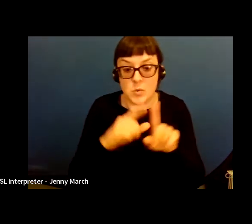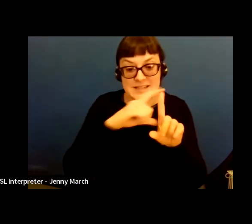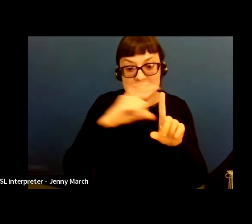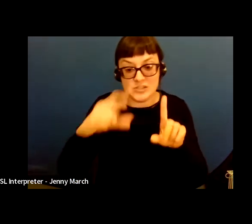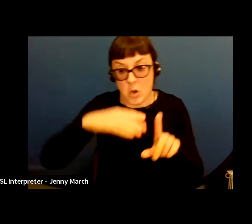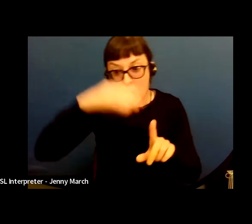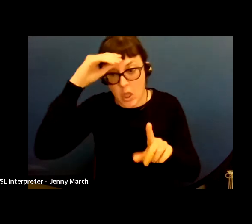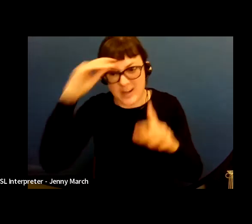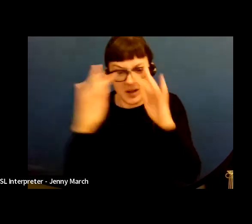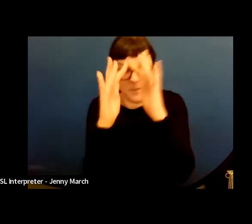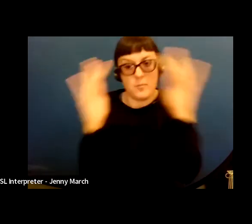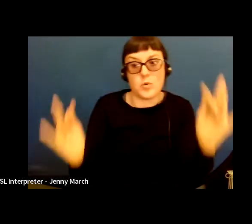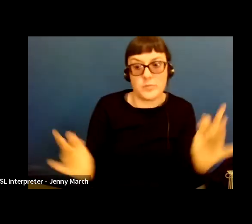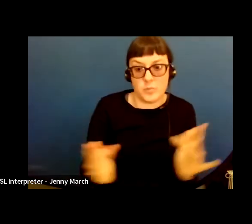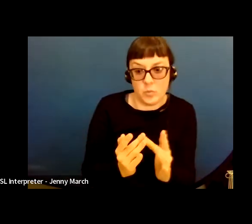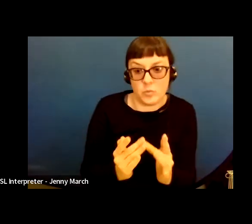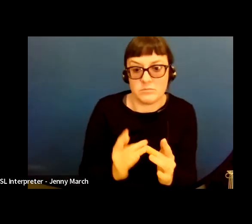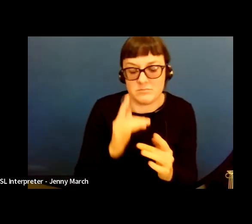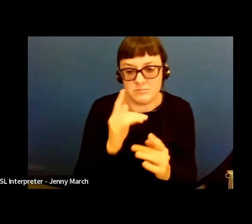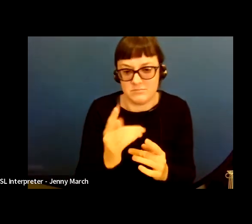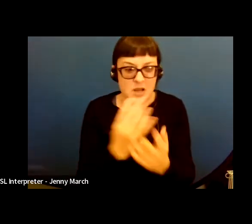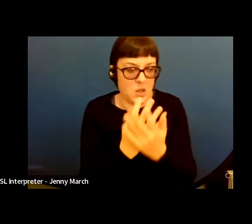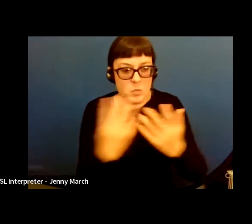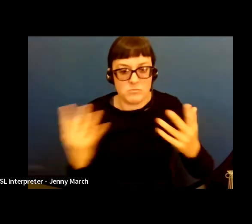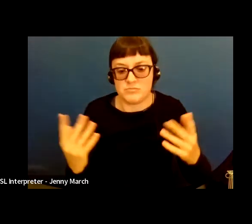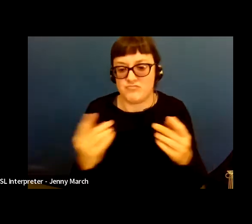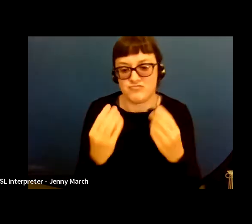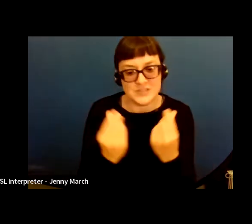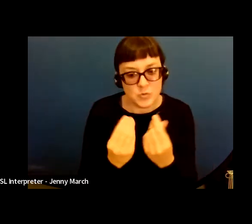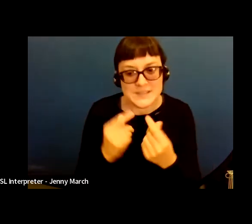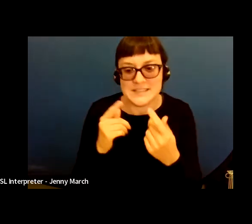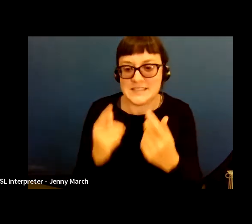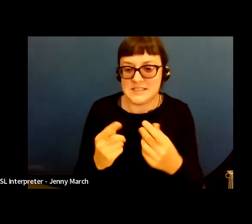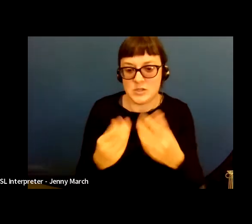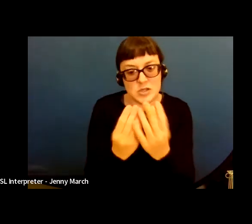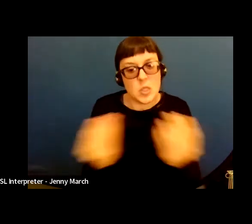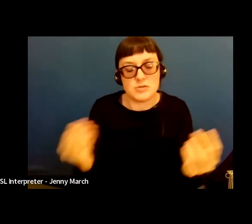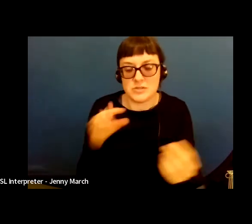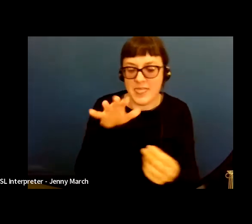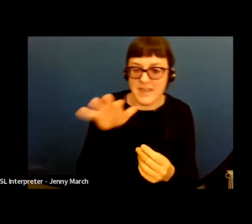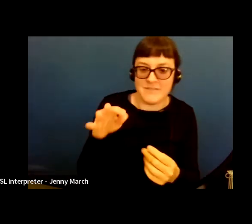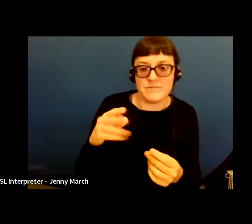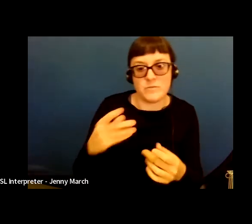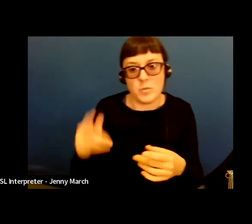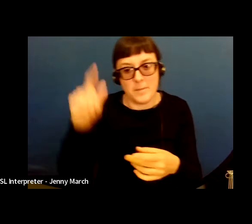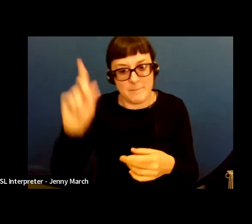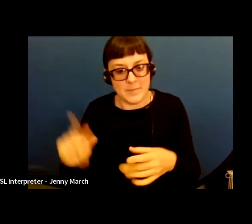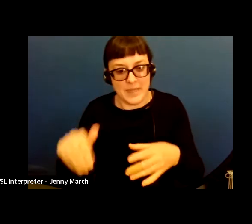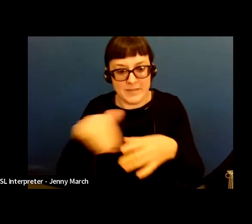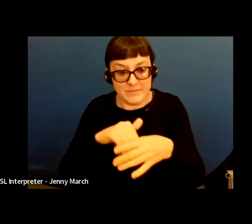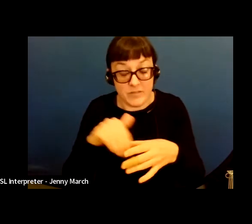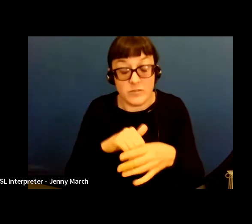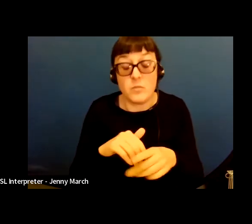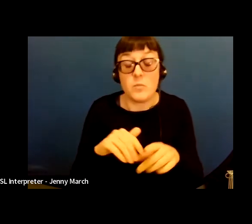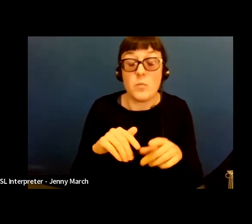as a one-stop shop for accessible and inclusive learning solutions and resources for education stakeholders. At UNICEF, we're also working with